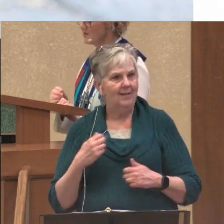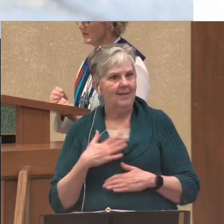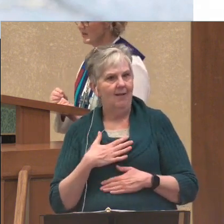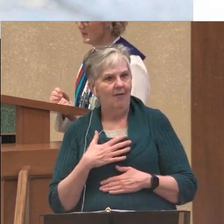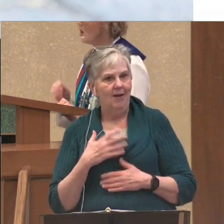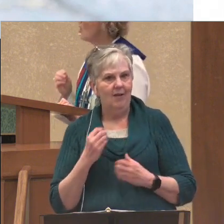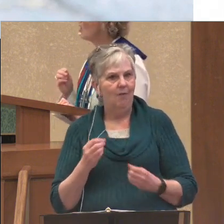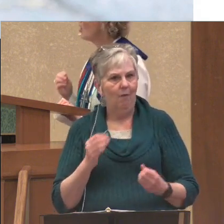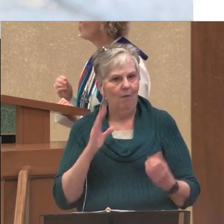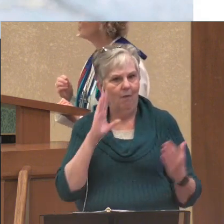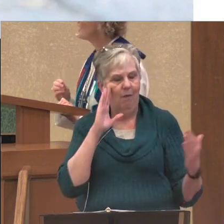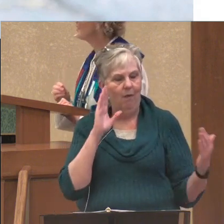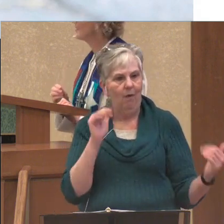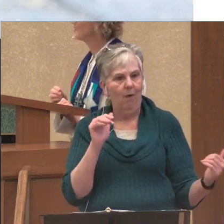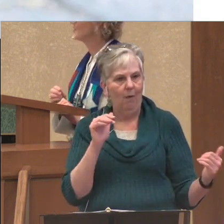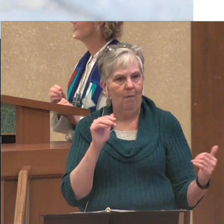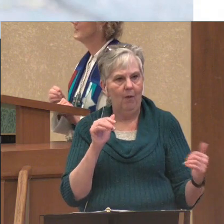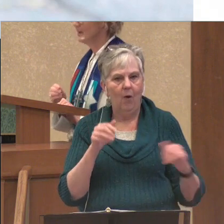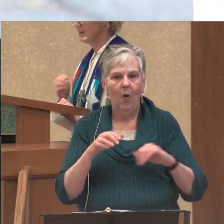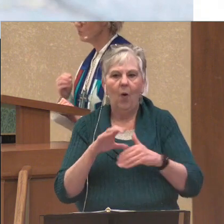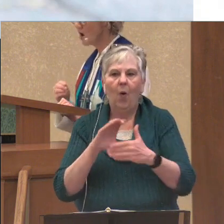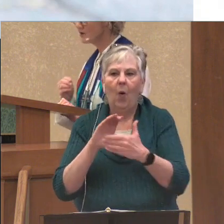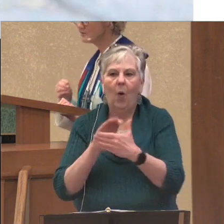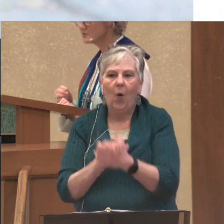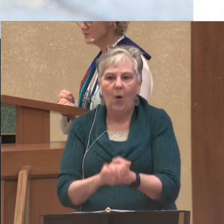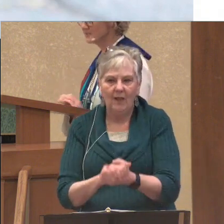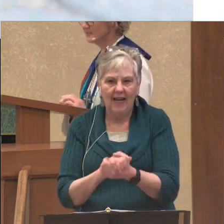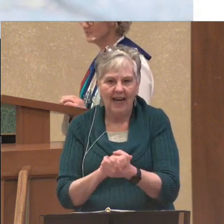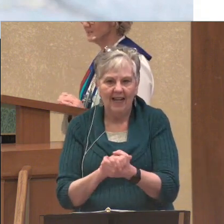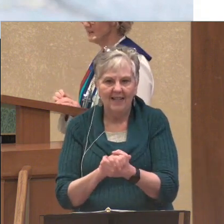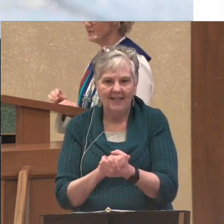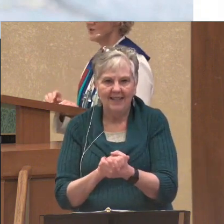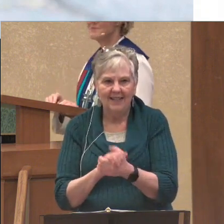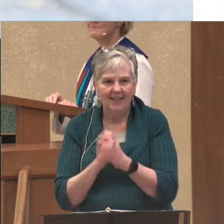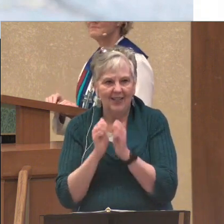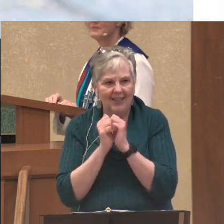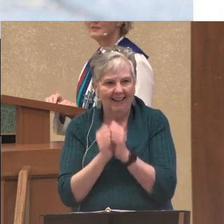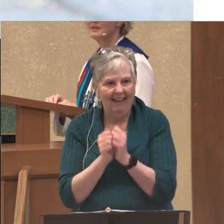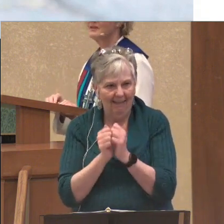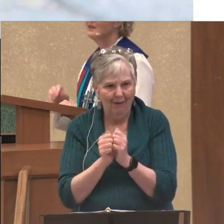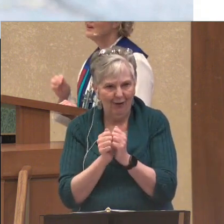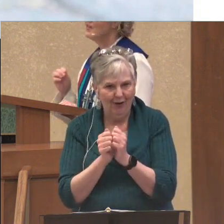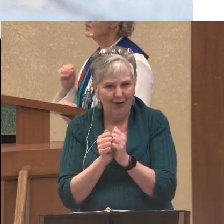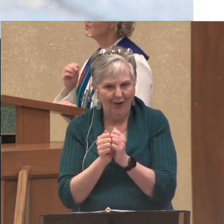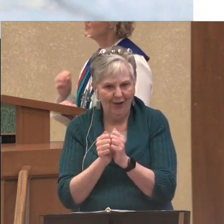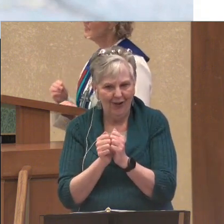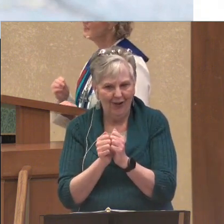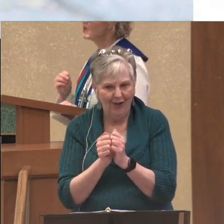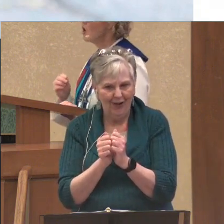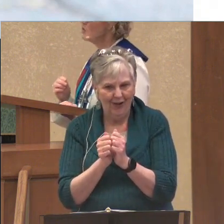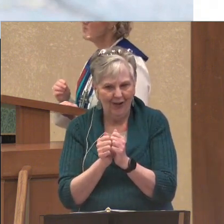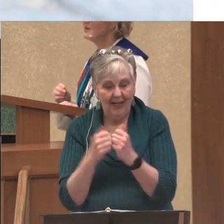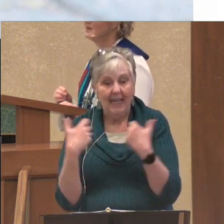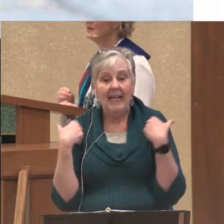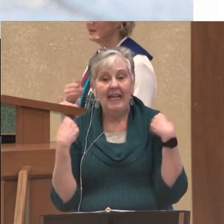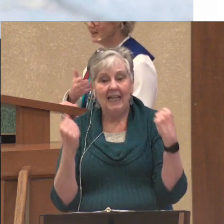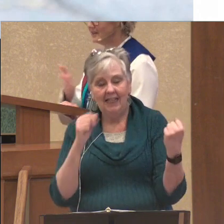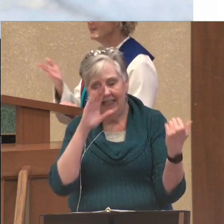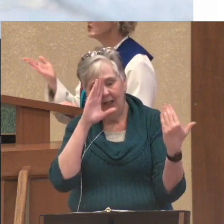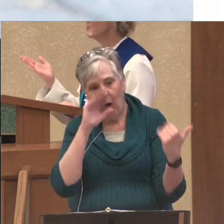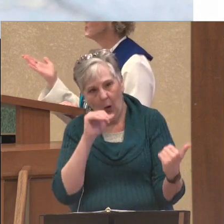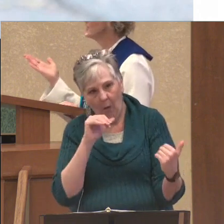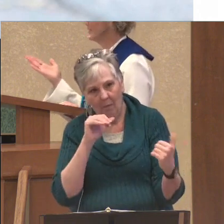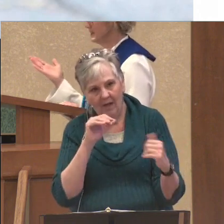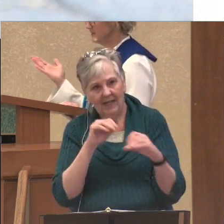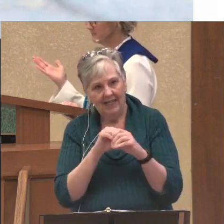hope, hold hands and walk through it together. There is healing hope